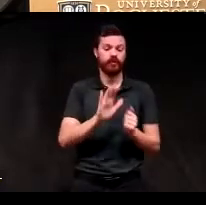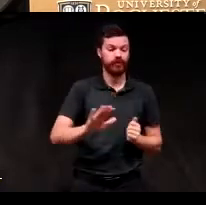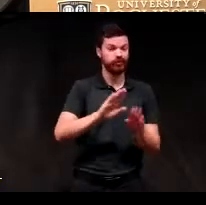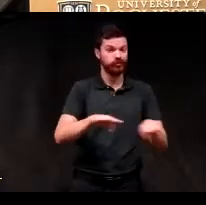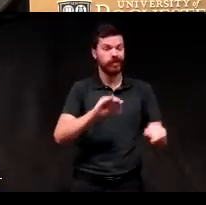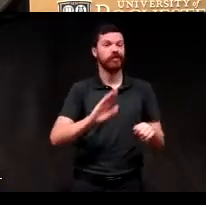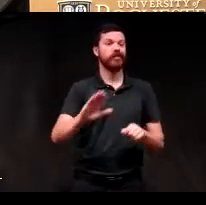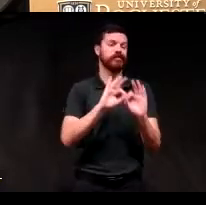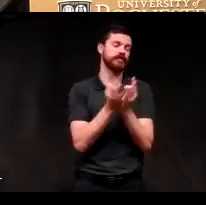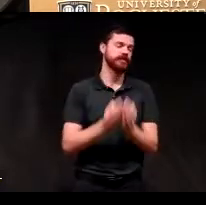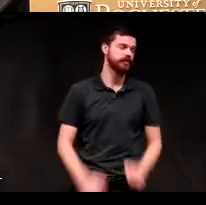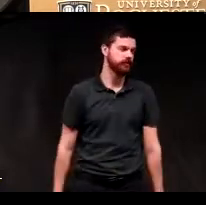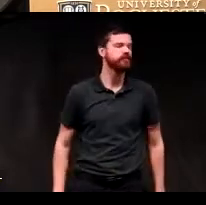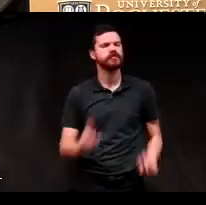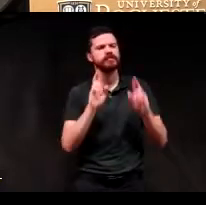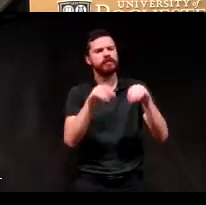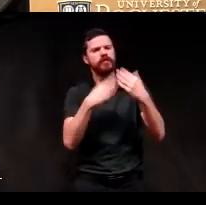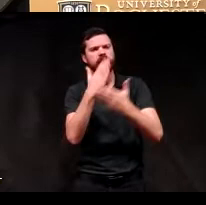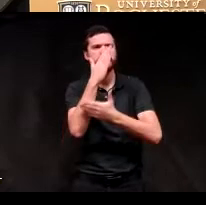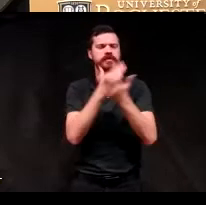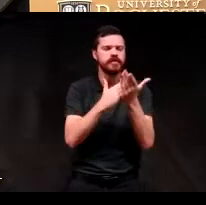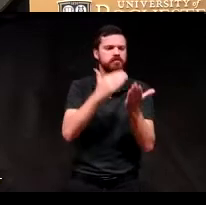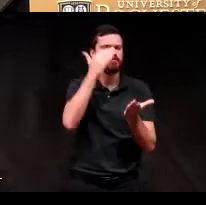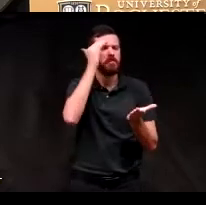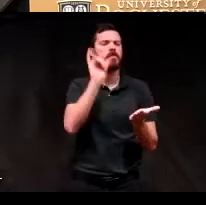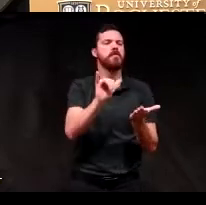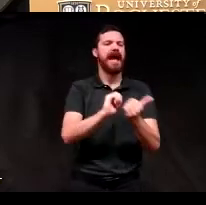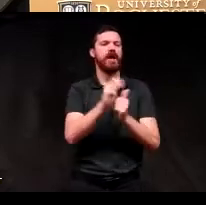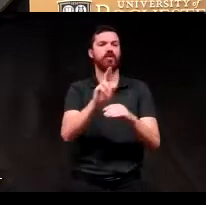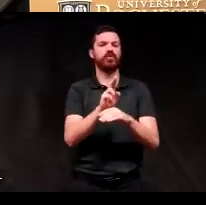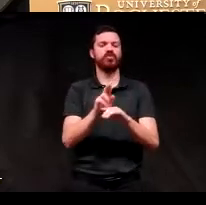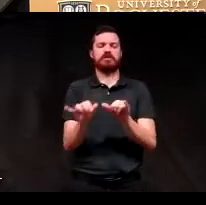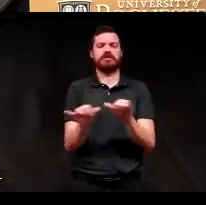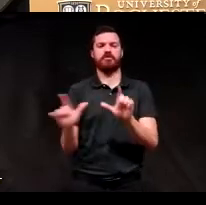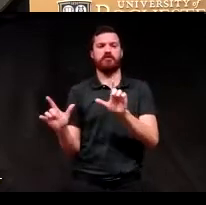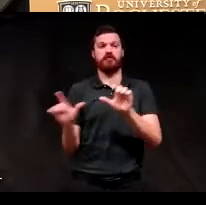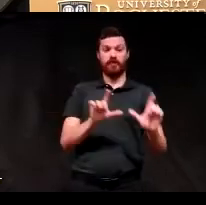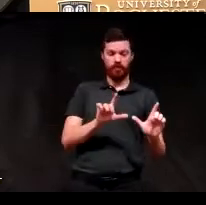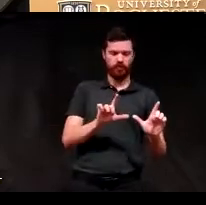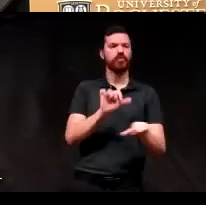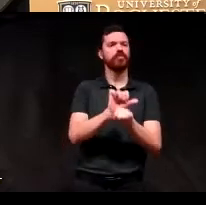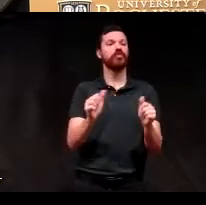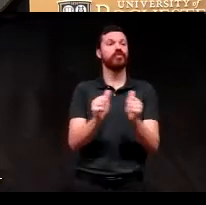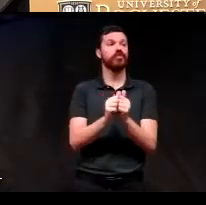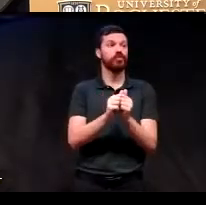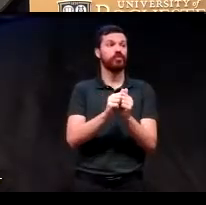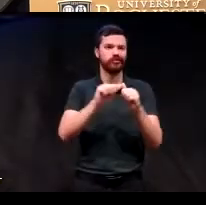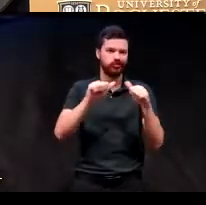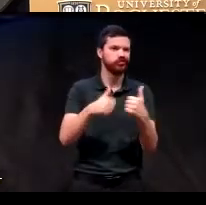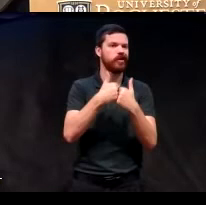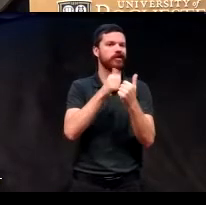families. And I hope it provides you with some insight into how you may use a similar framework for working with challenging